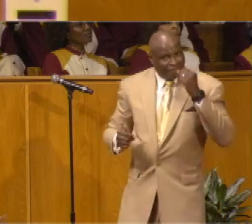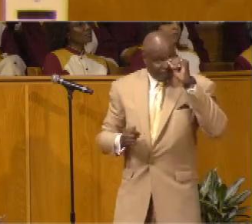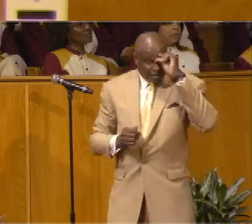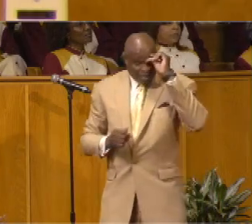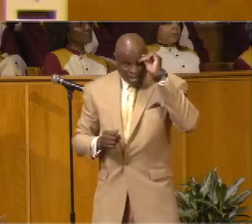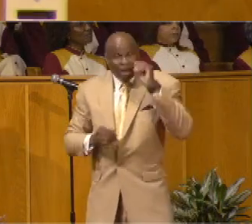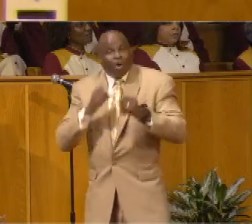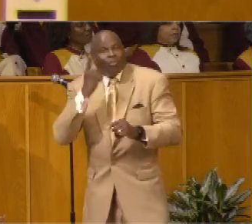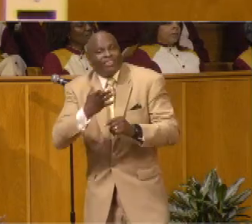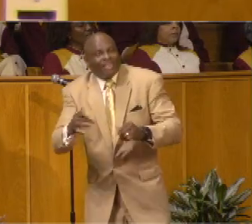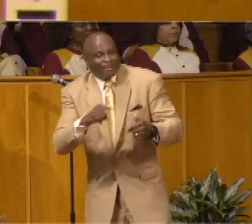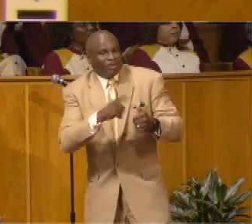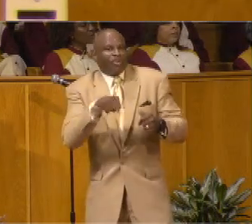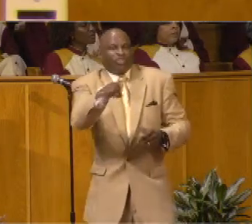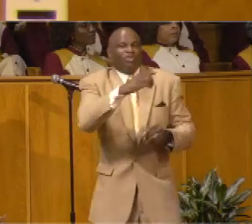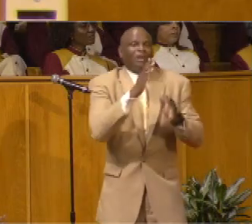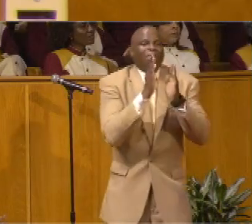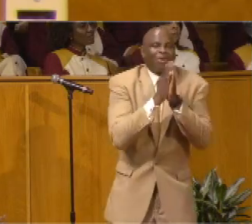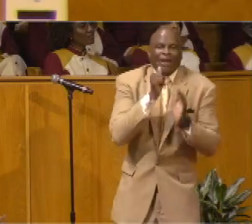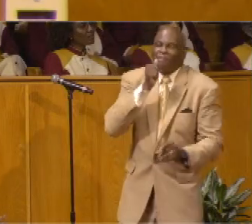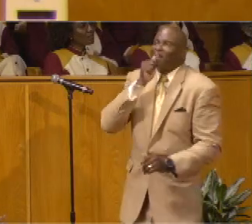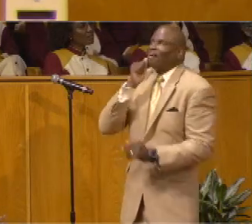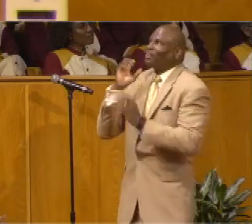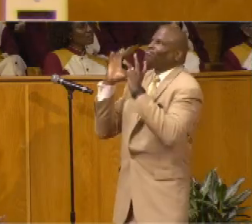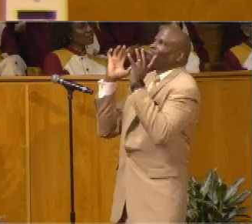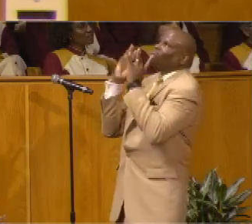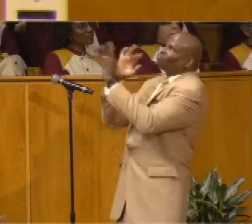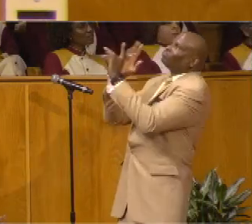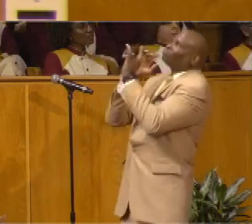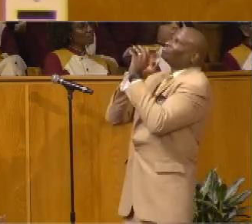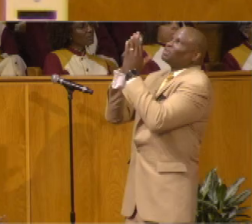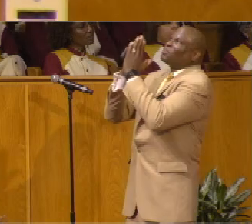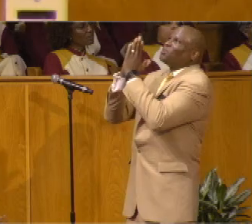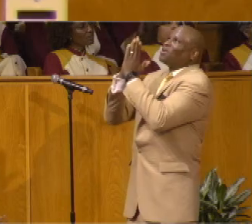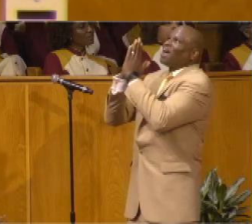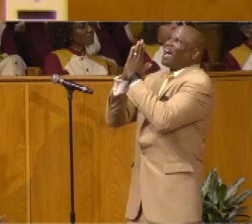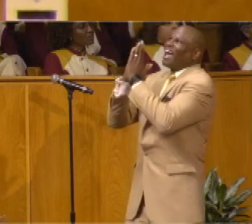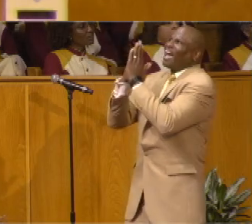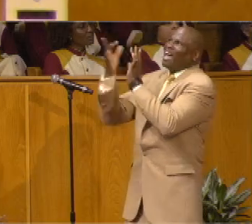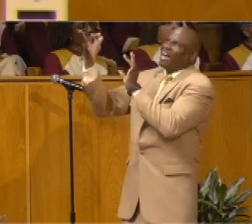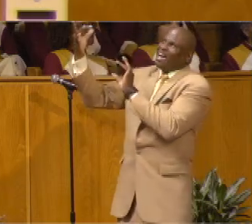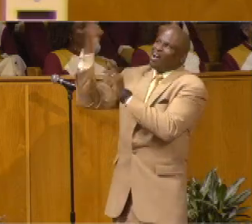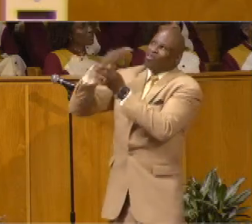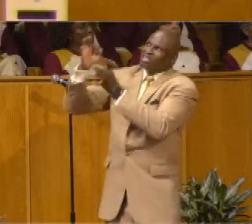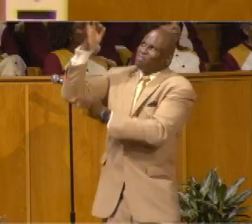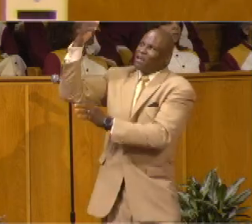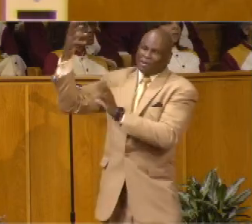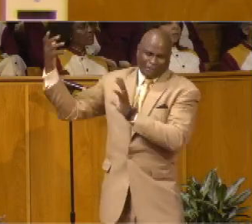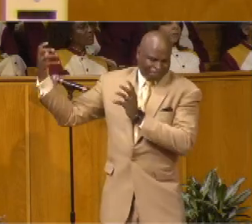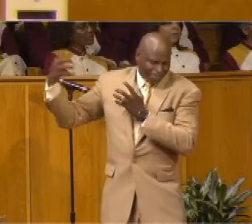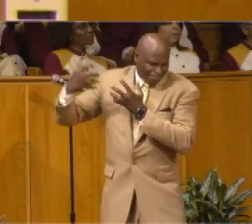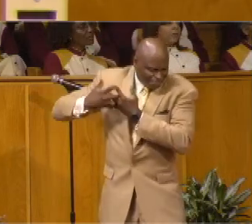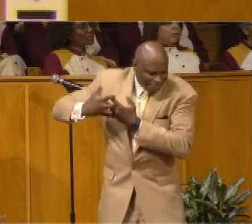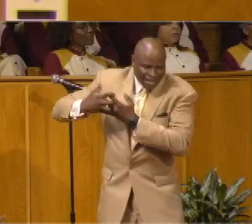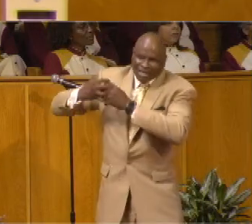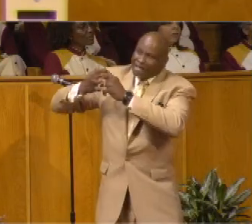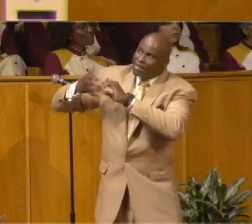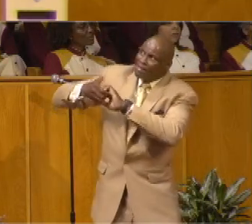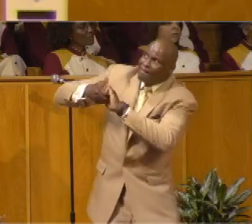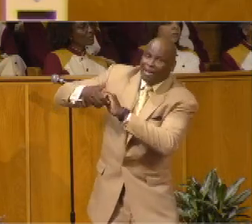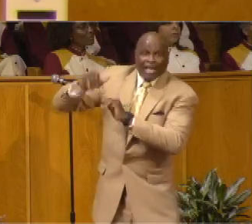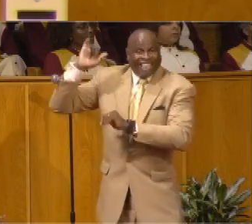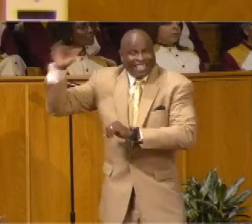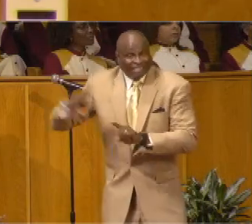It is one thing for you to pray privately and engage the Holy Spirit in an intercessory way that leads to glossolalia.